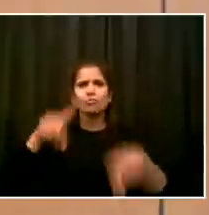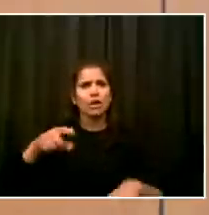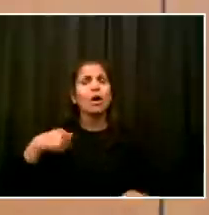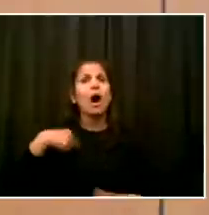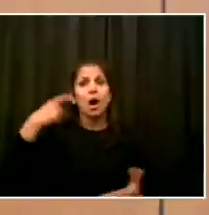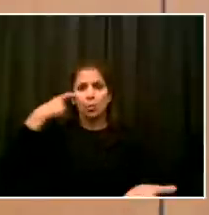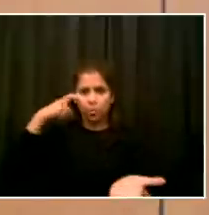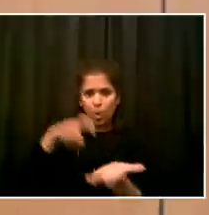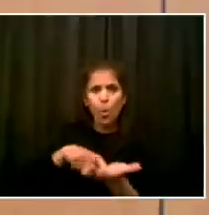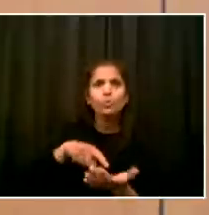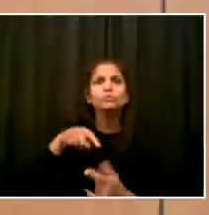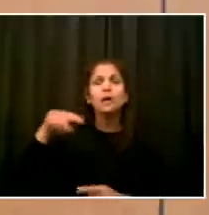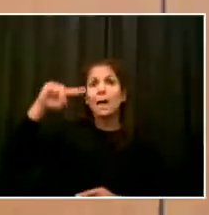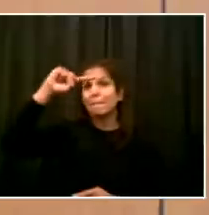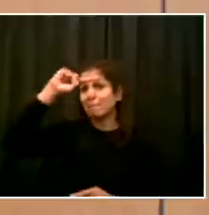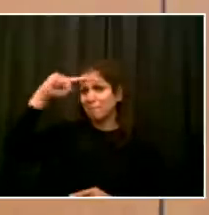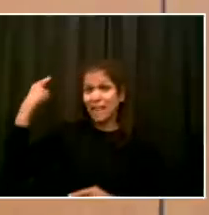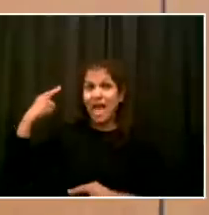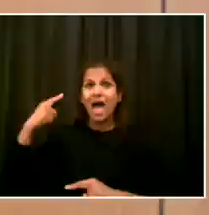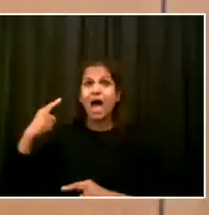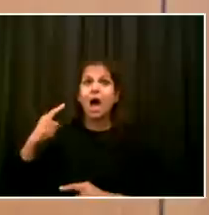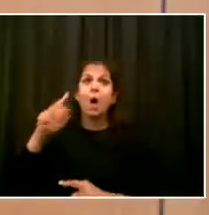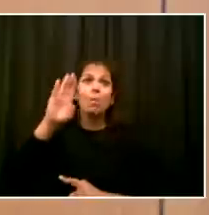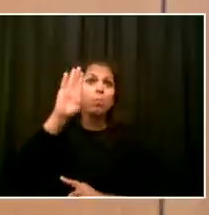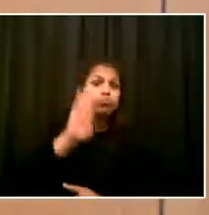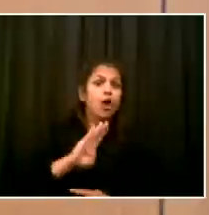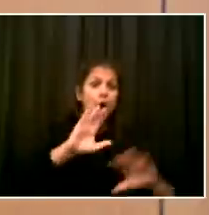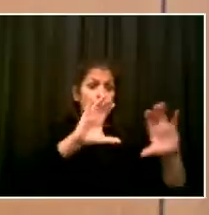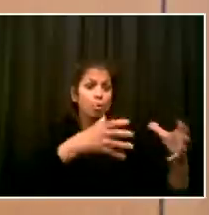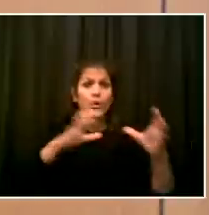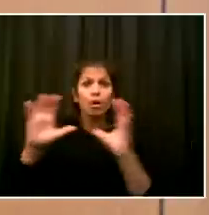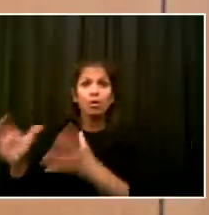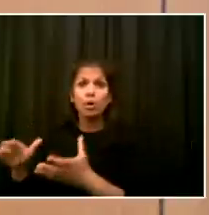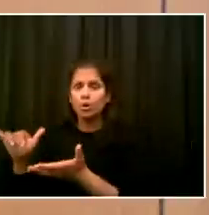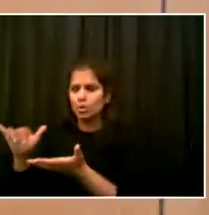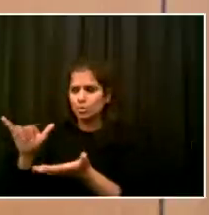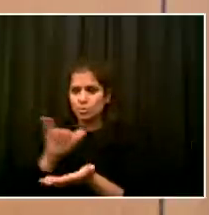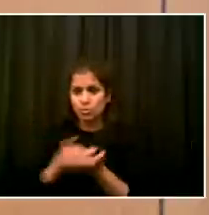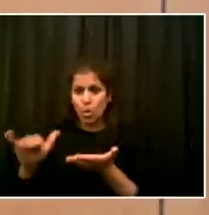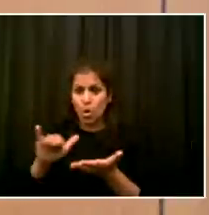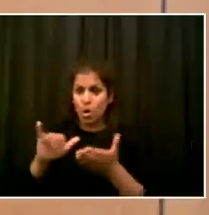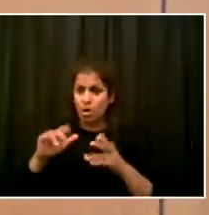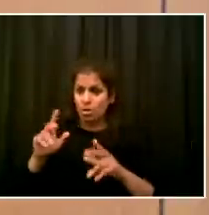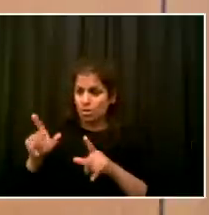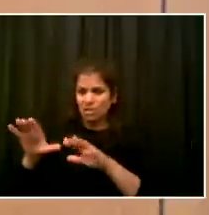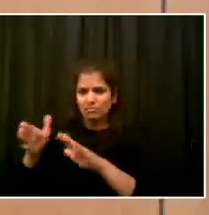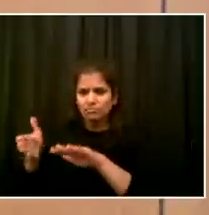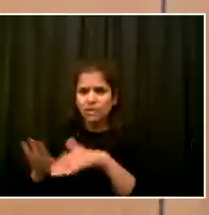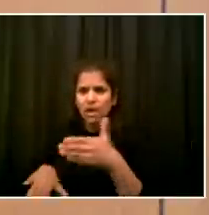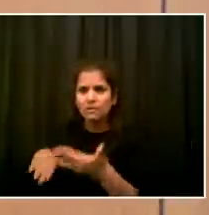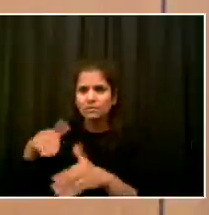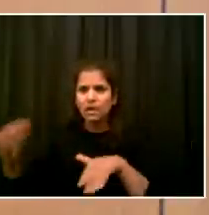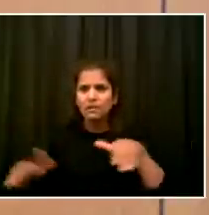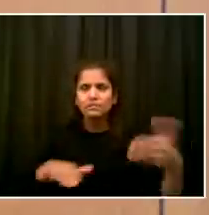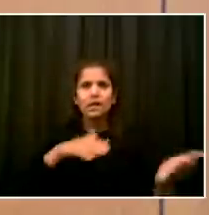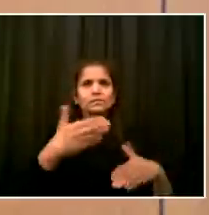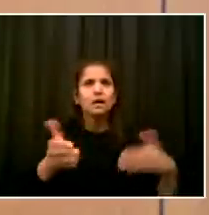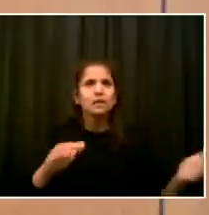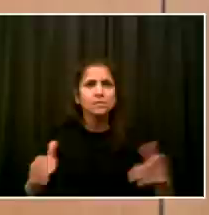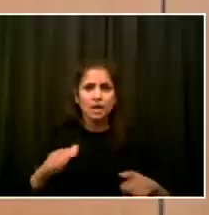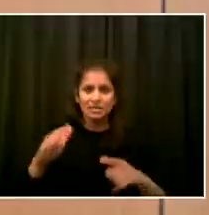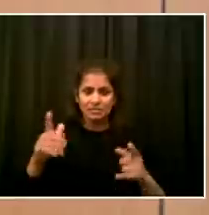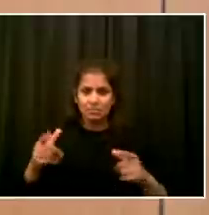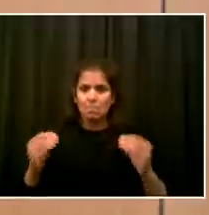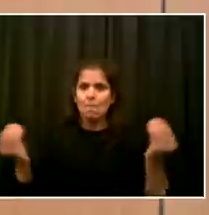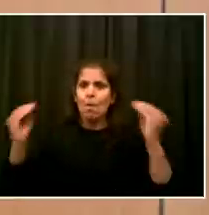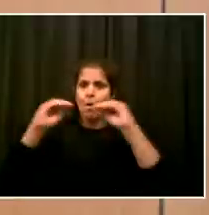New Yorkers is alarming and distressing. And we are committed, as we have been committed during the course of